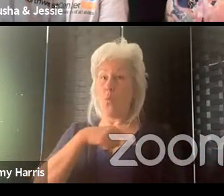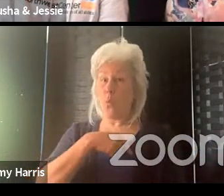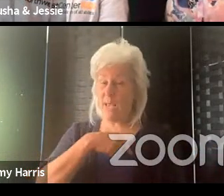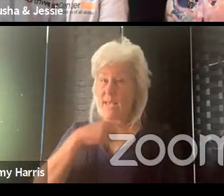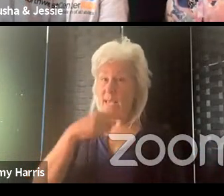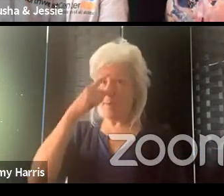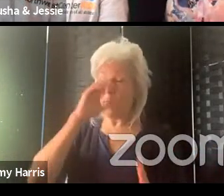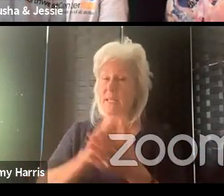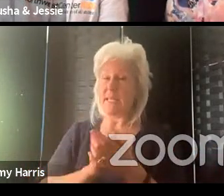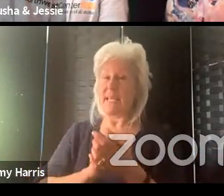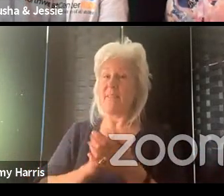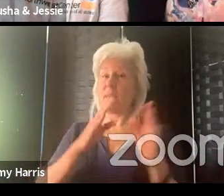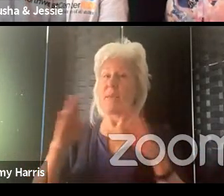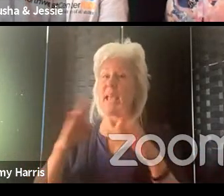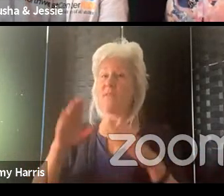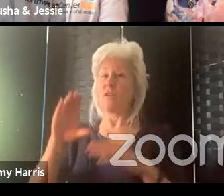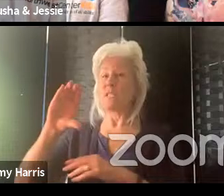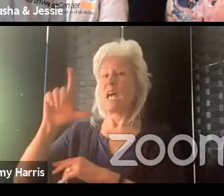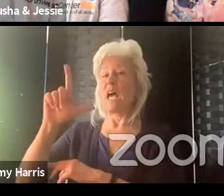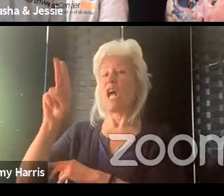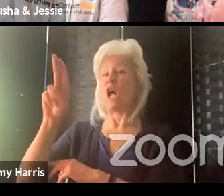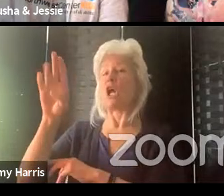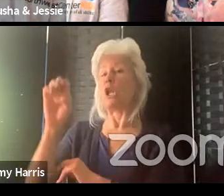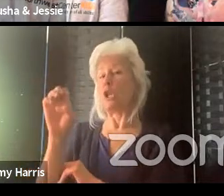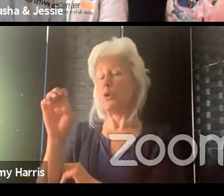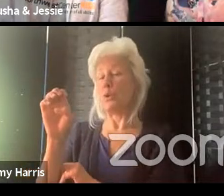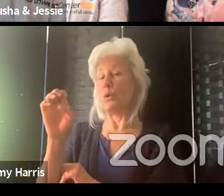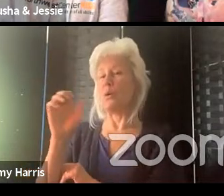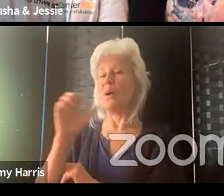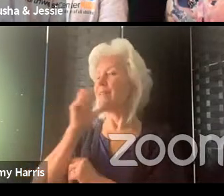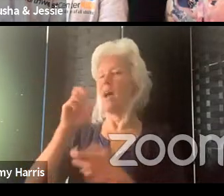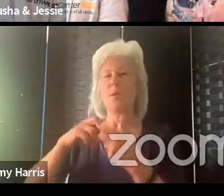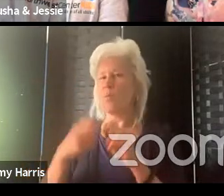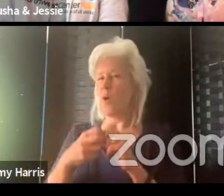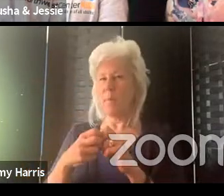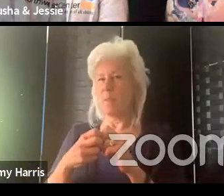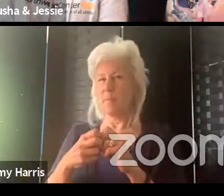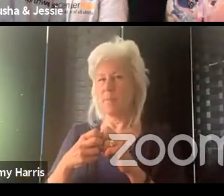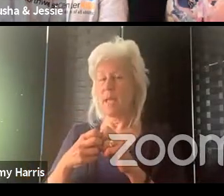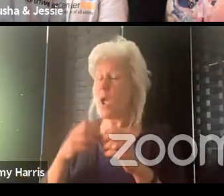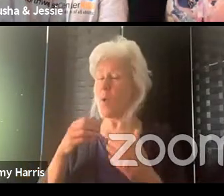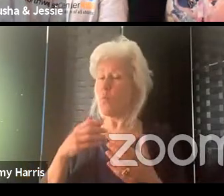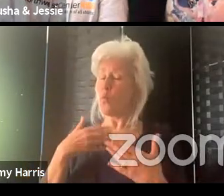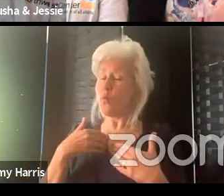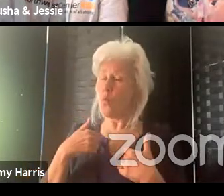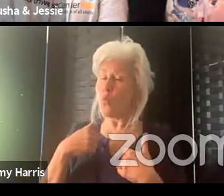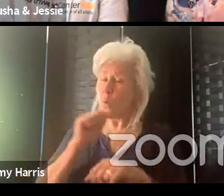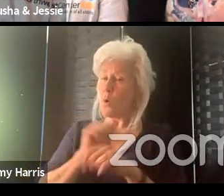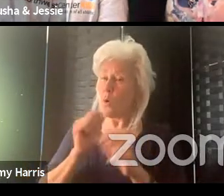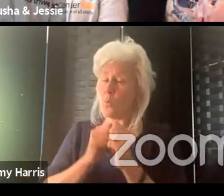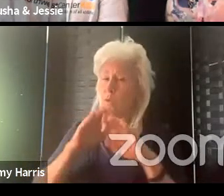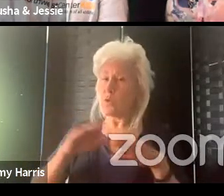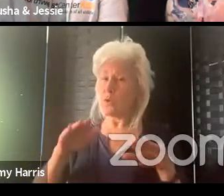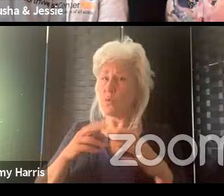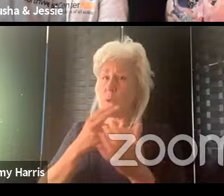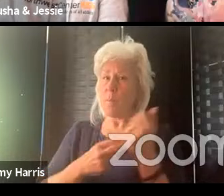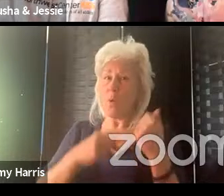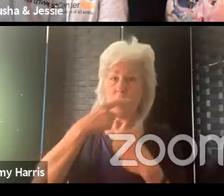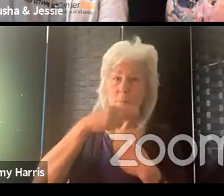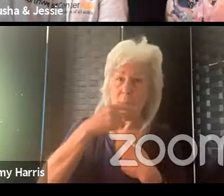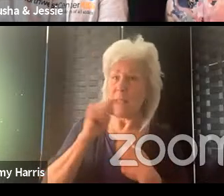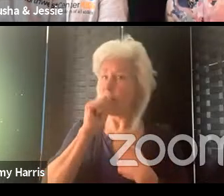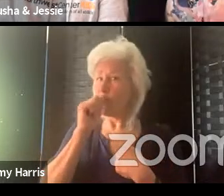problem. And, you know, we serve children who struggle in both public and private schools and impact any classroom.